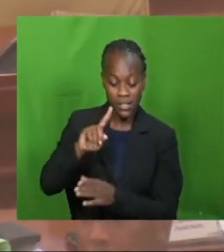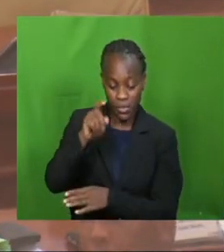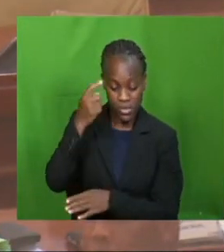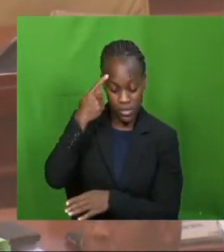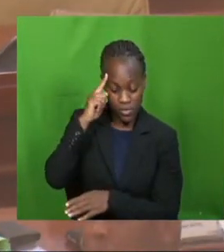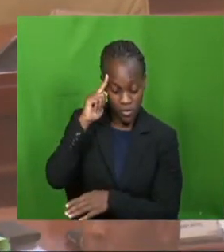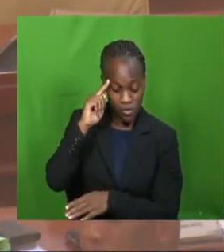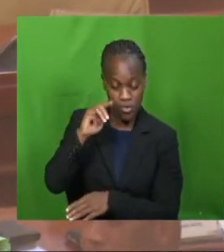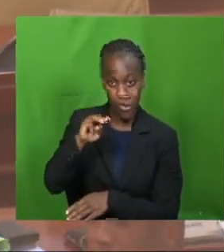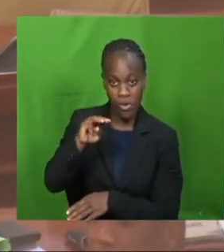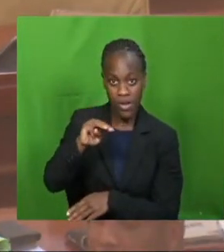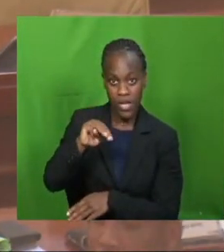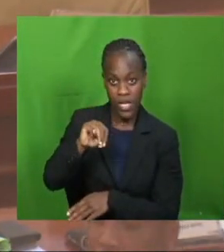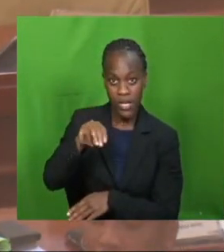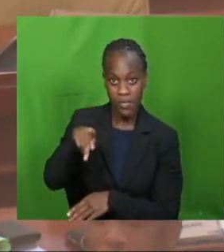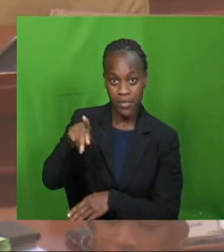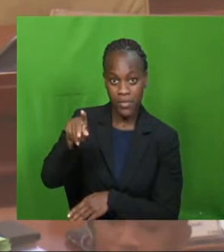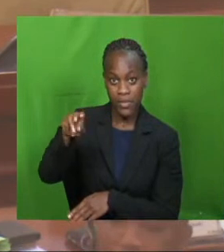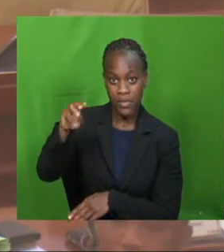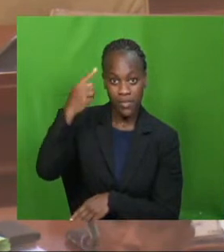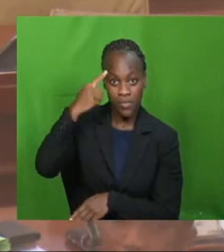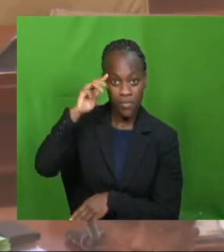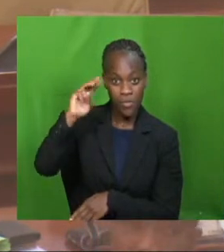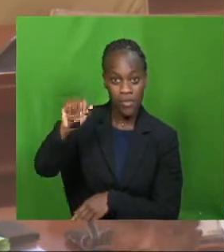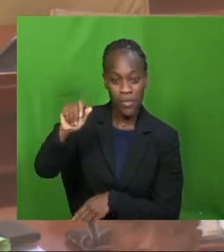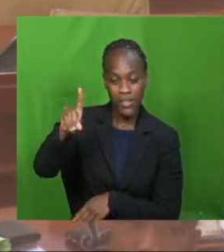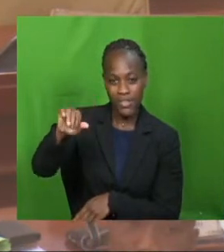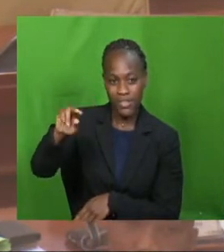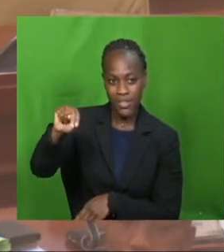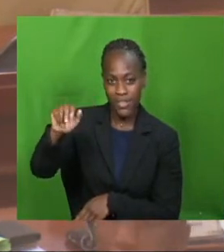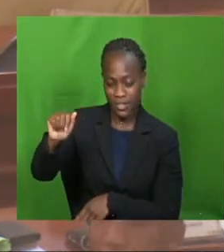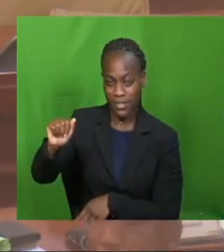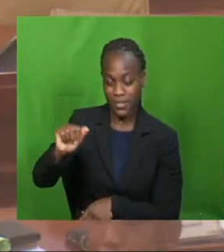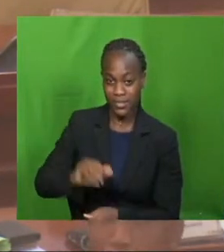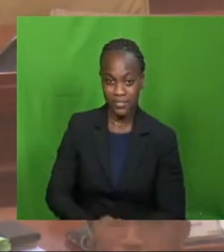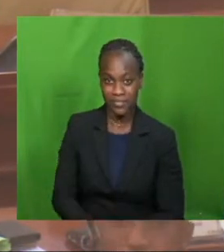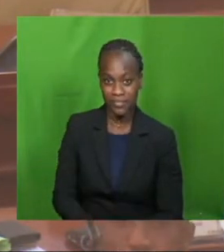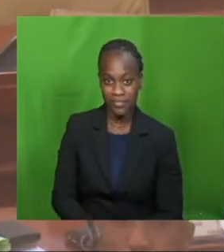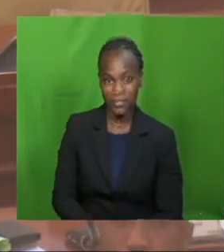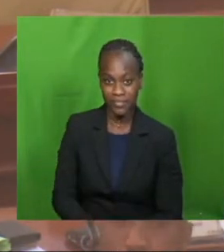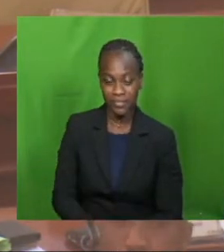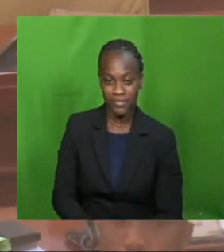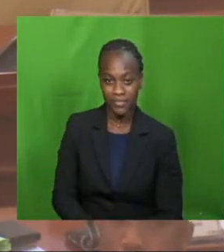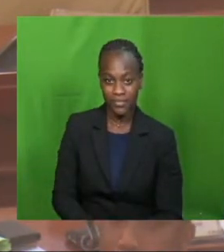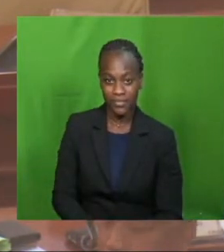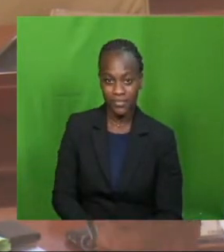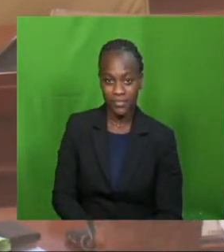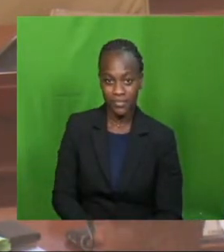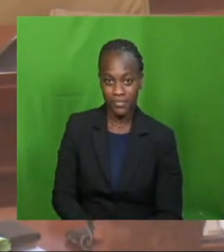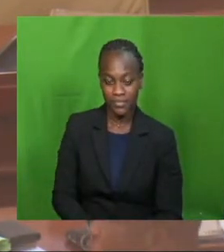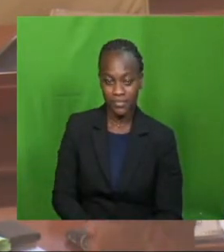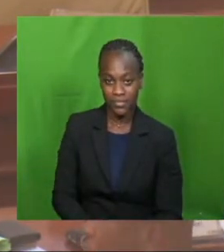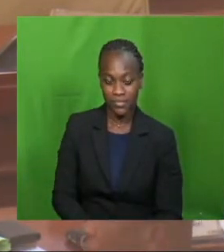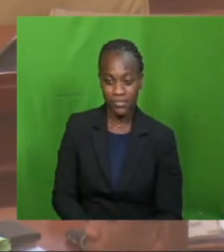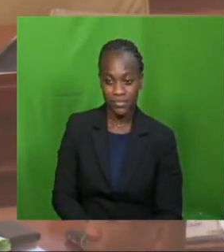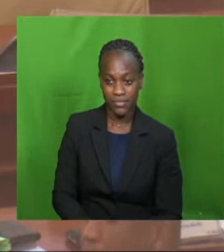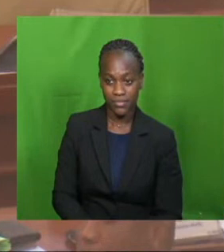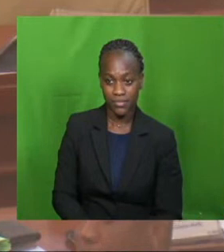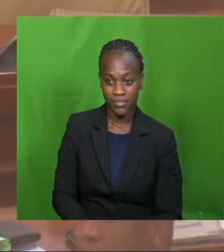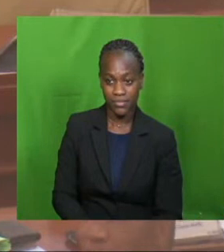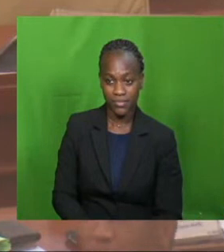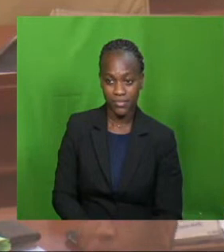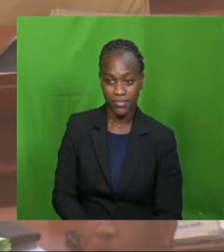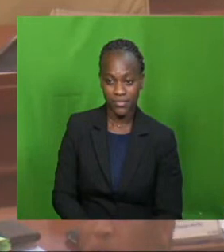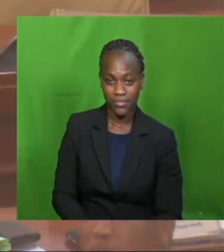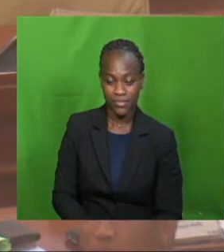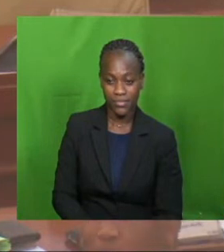to seek your leave to ask the question on his behalf. Thank you. Mr. Speaker, on the very vivacious